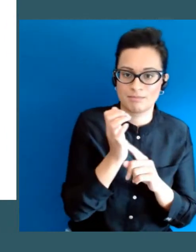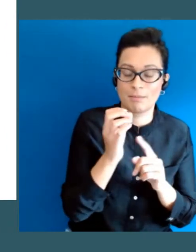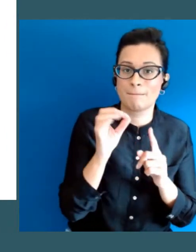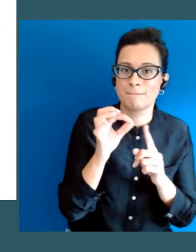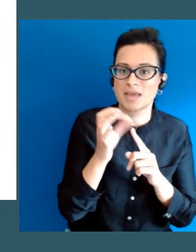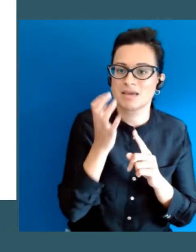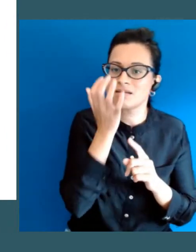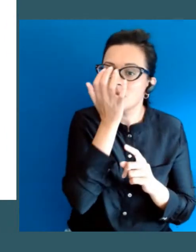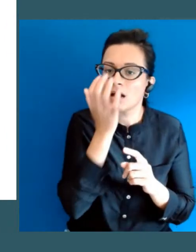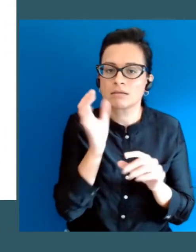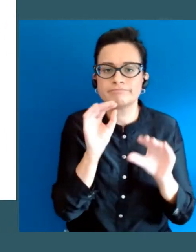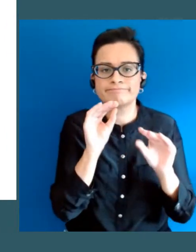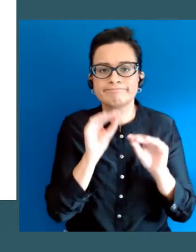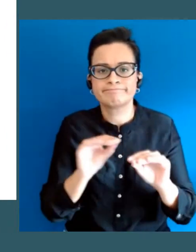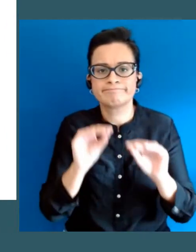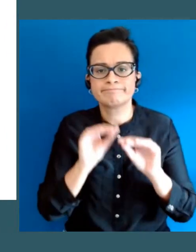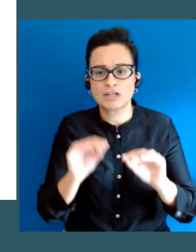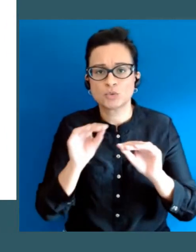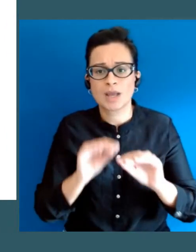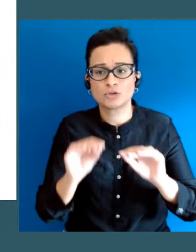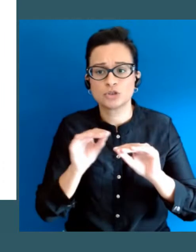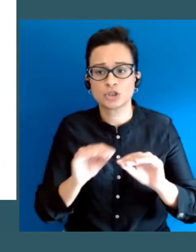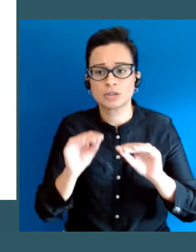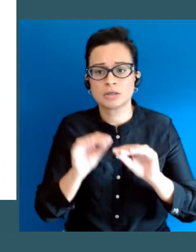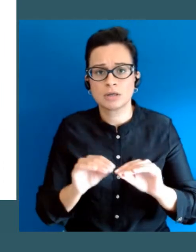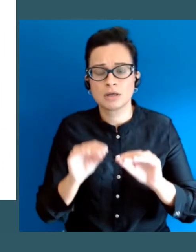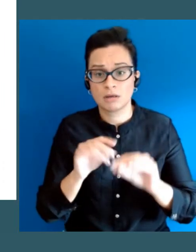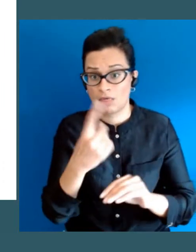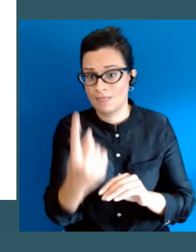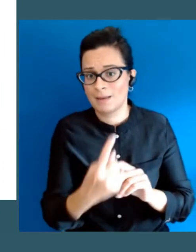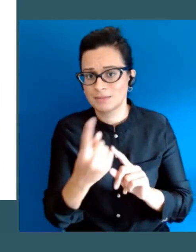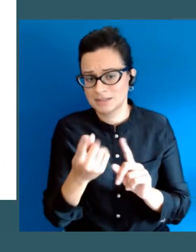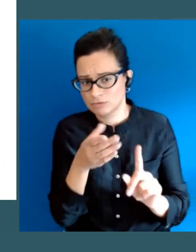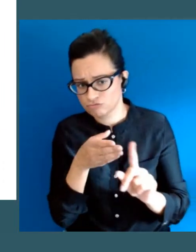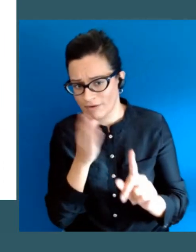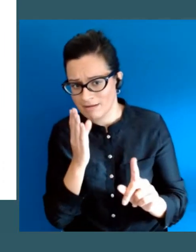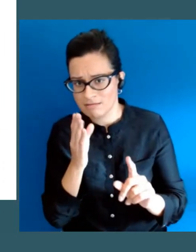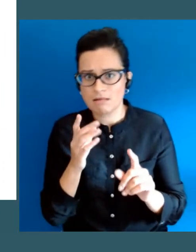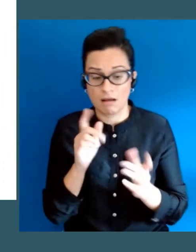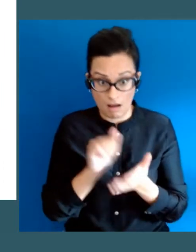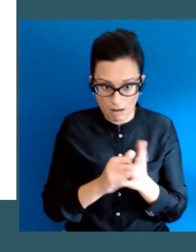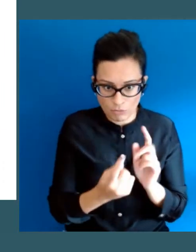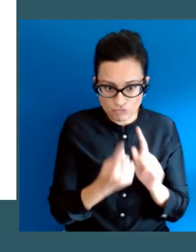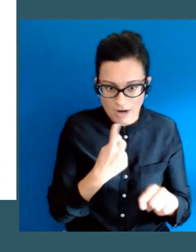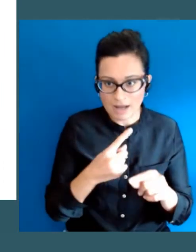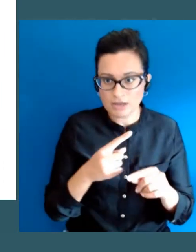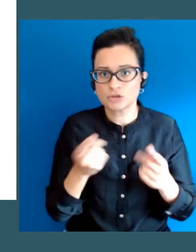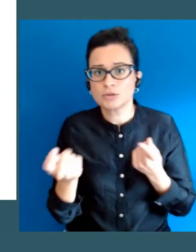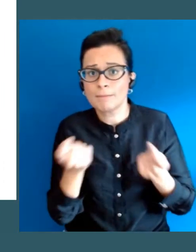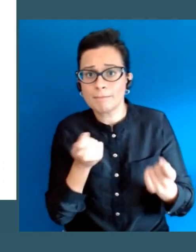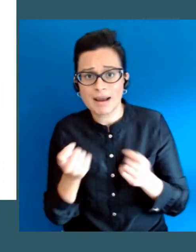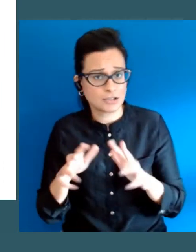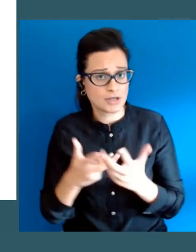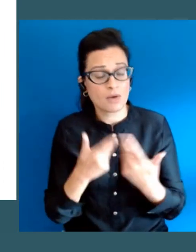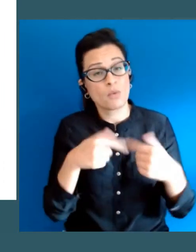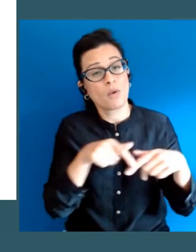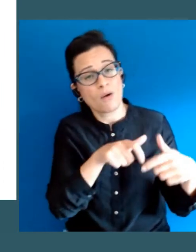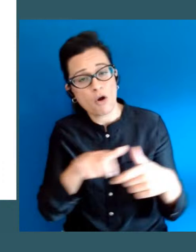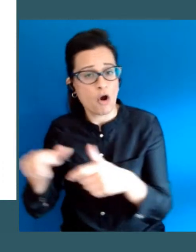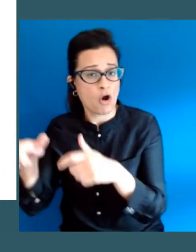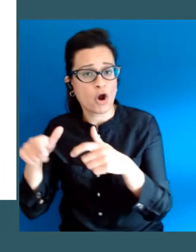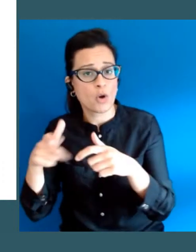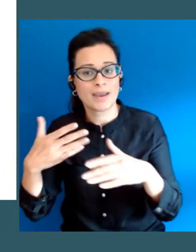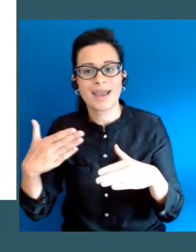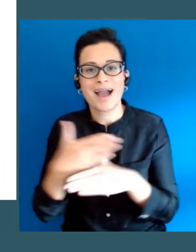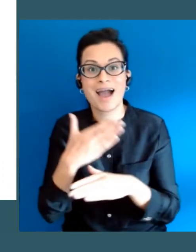education about how to recognize and manage allergic reactions and ongoing active avoidance